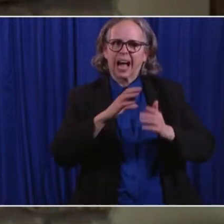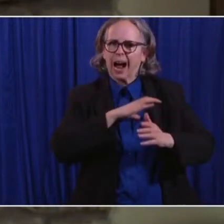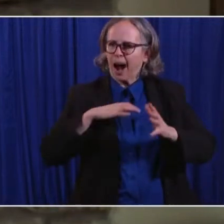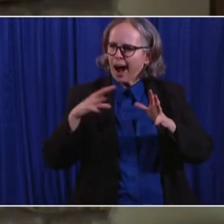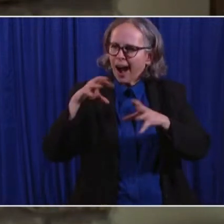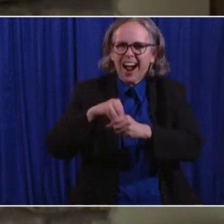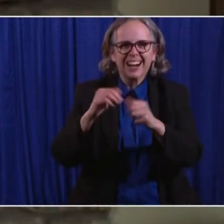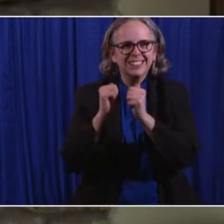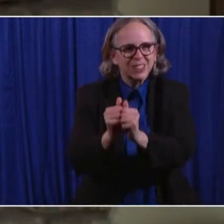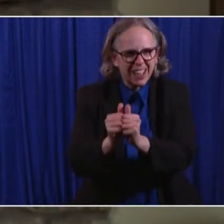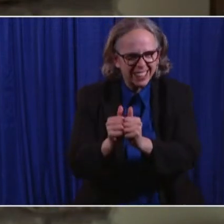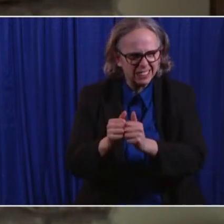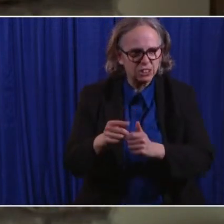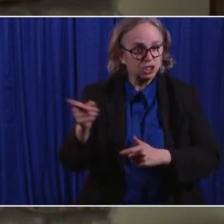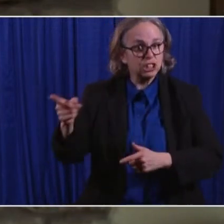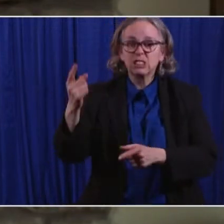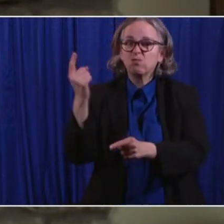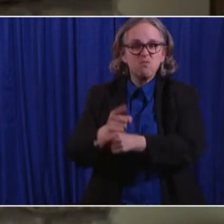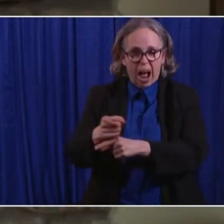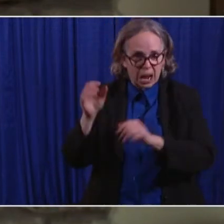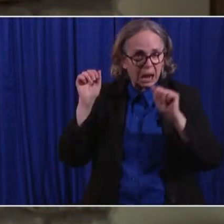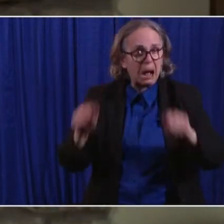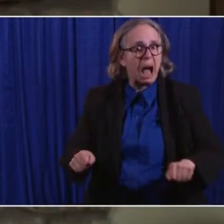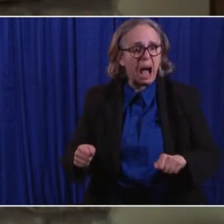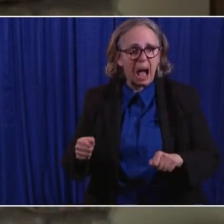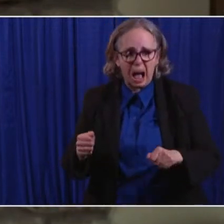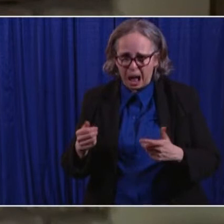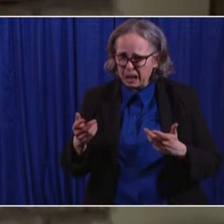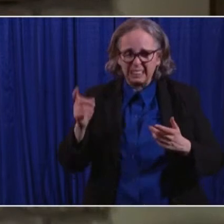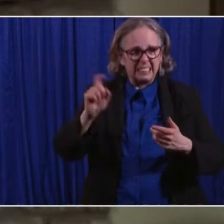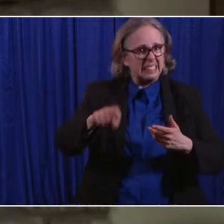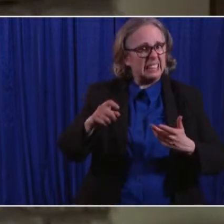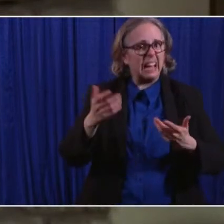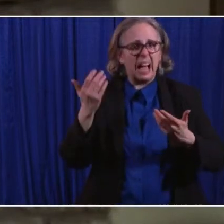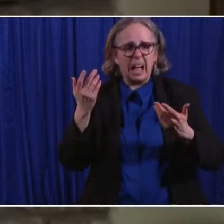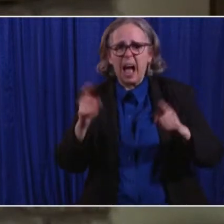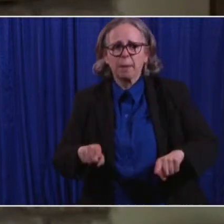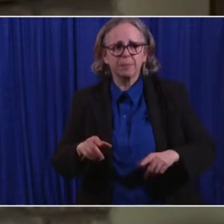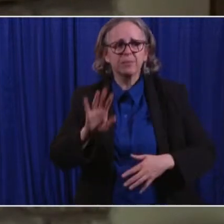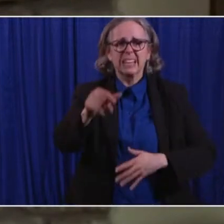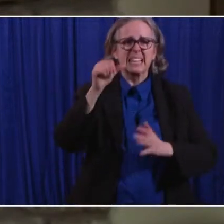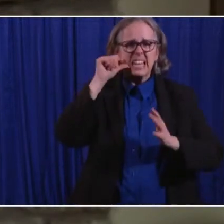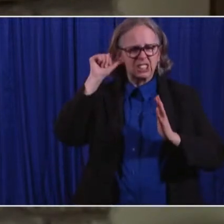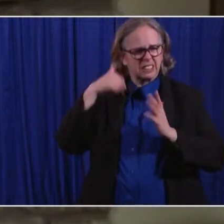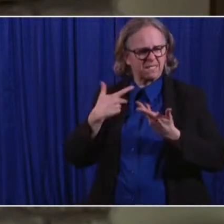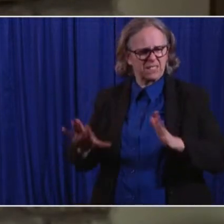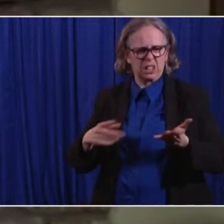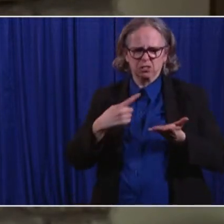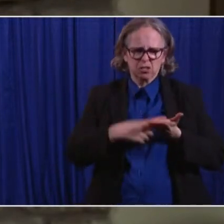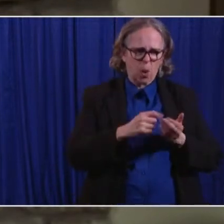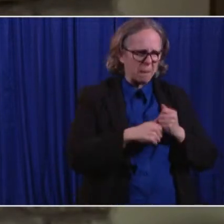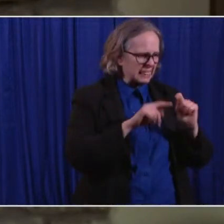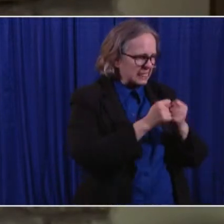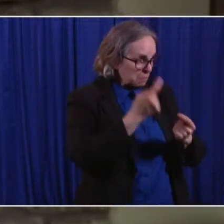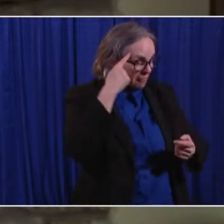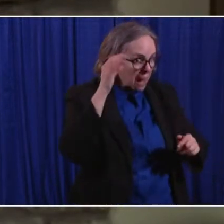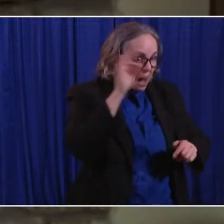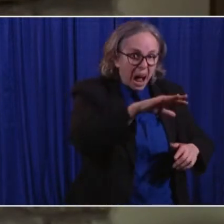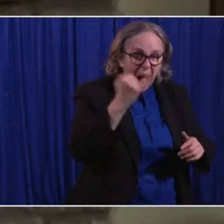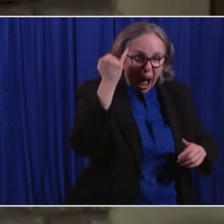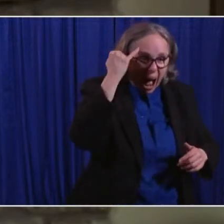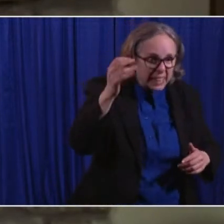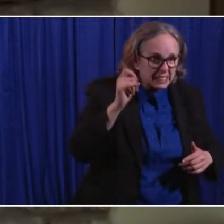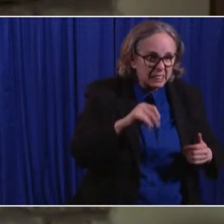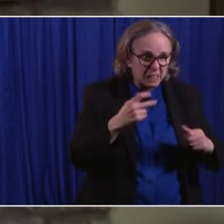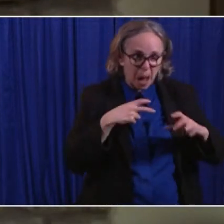absolutely right. It needs to be done. I was talking to our team yesterday about how fast we can get mobile sites